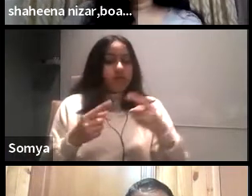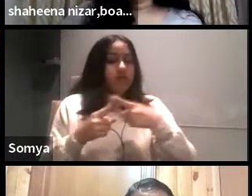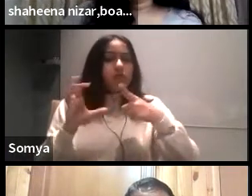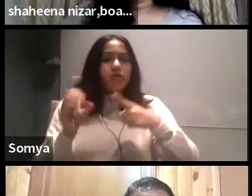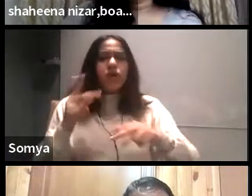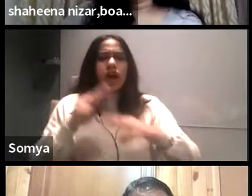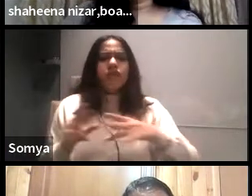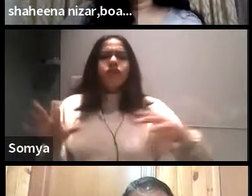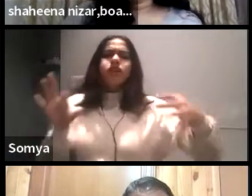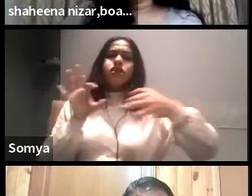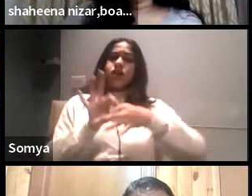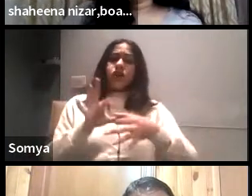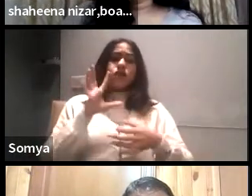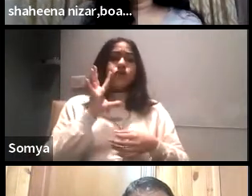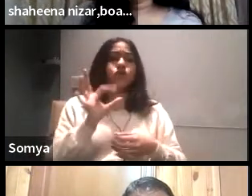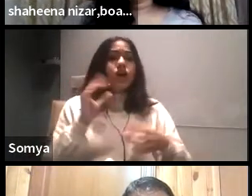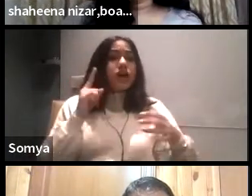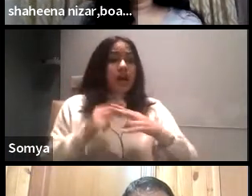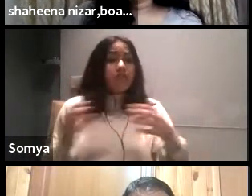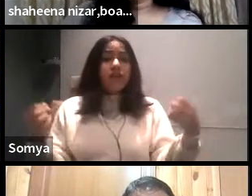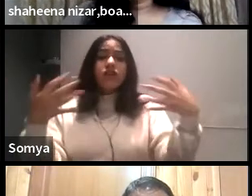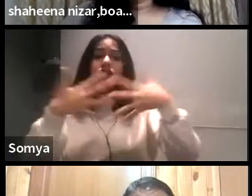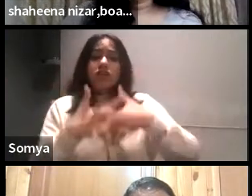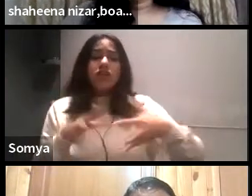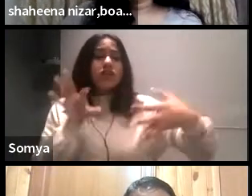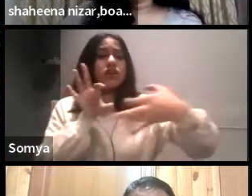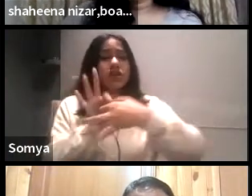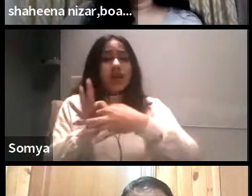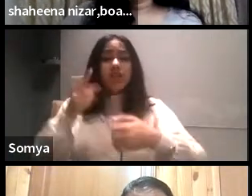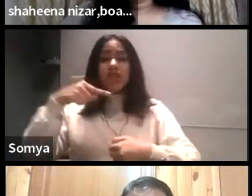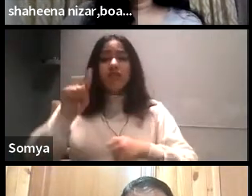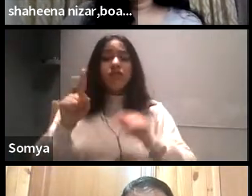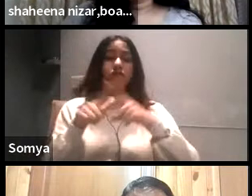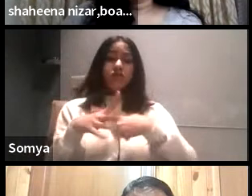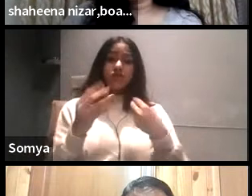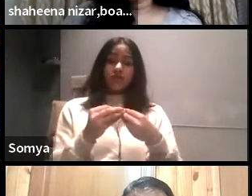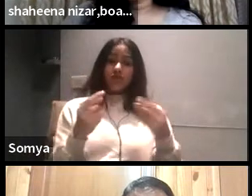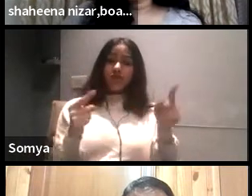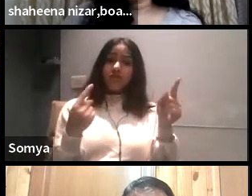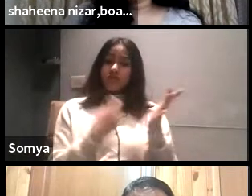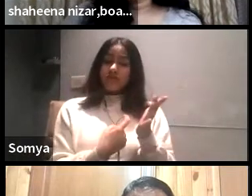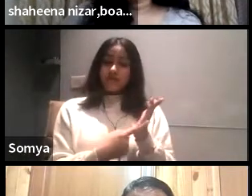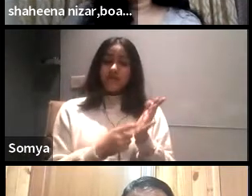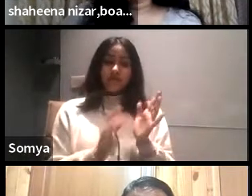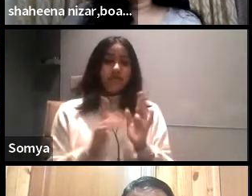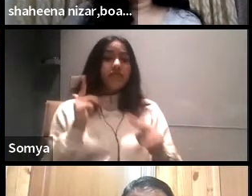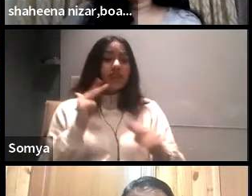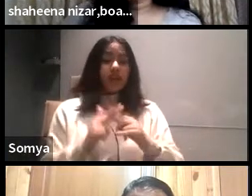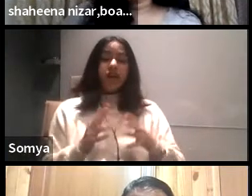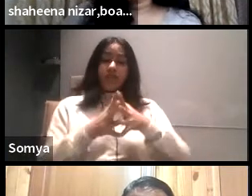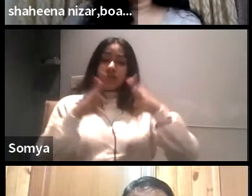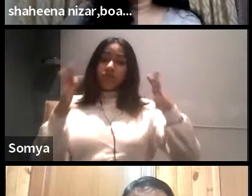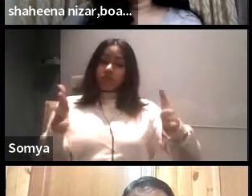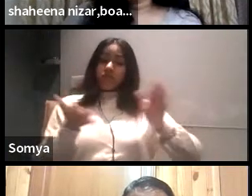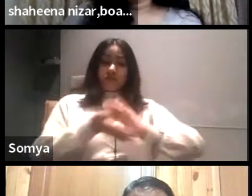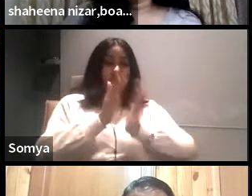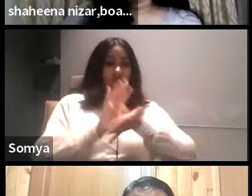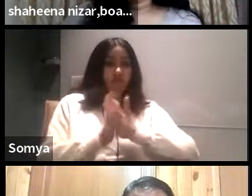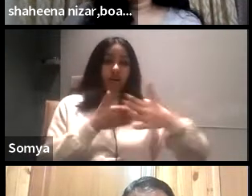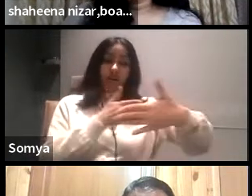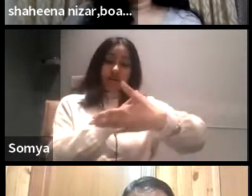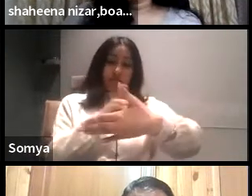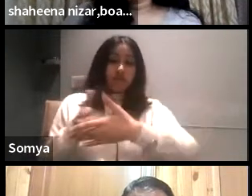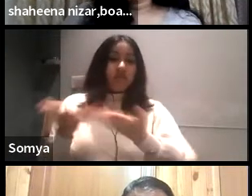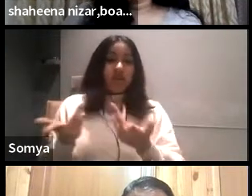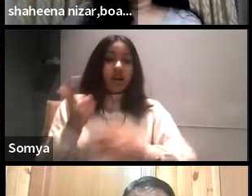that connection and connect them with the right job. One of the biggest challenge, the disability